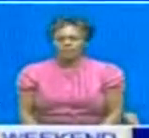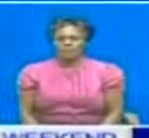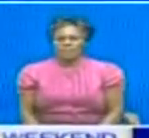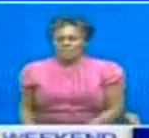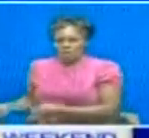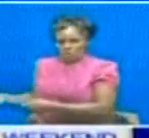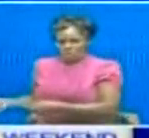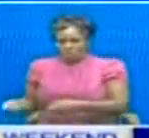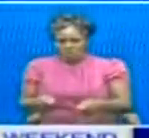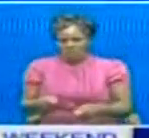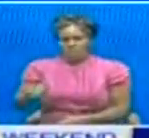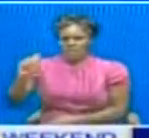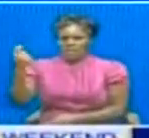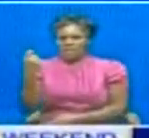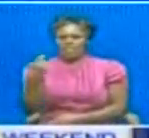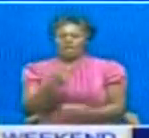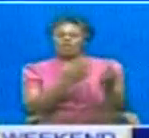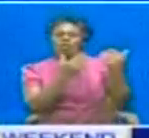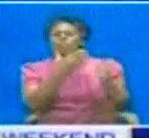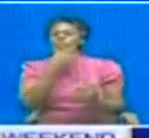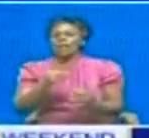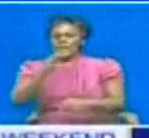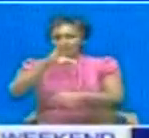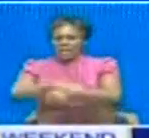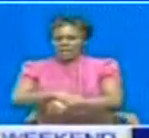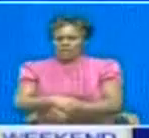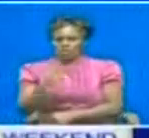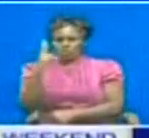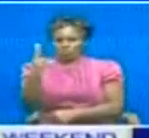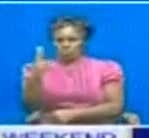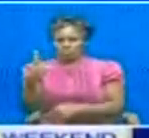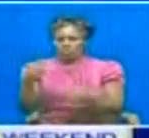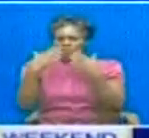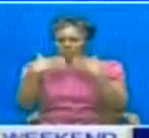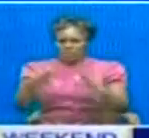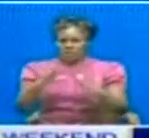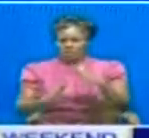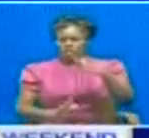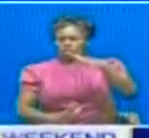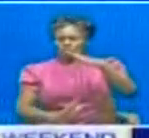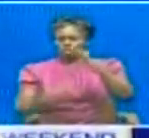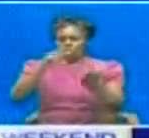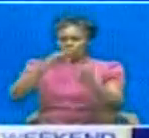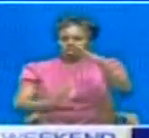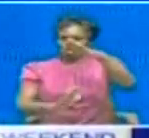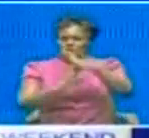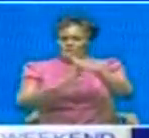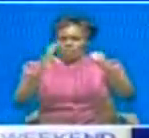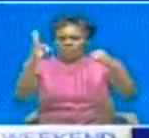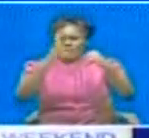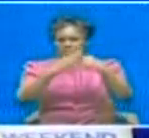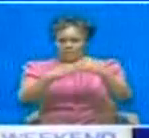from Golf News. Now, Kenyan hopeful Dismas Indiza scored 2 under par to finish in the top 10 on 8 under